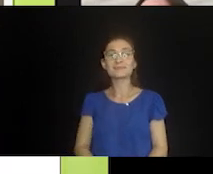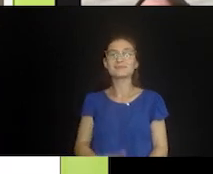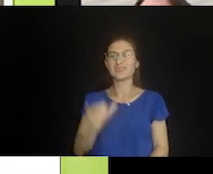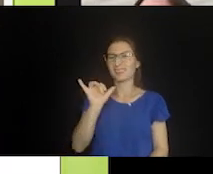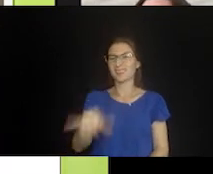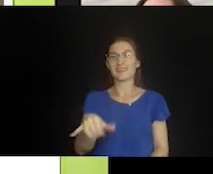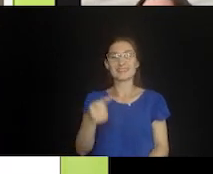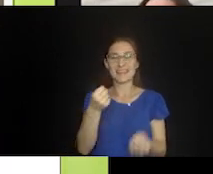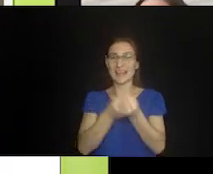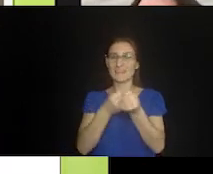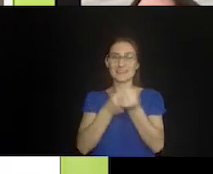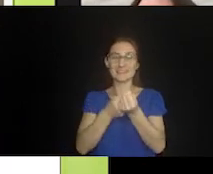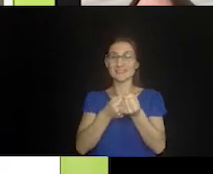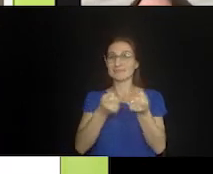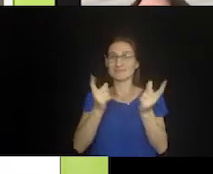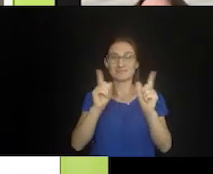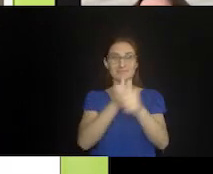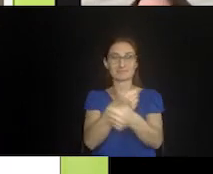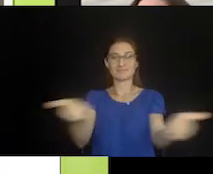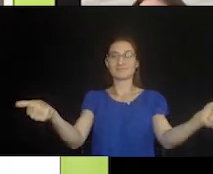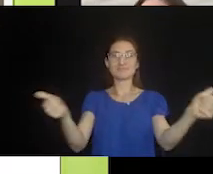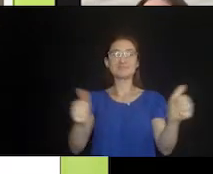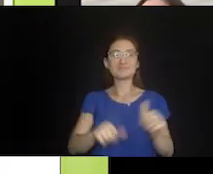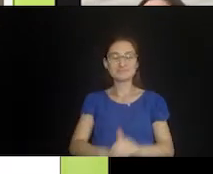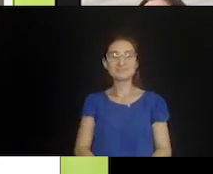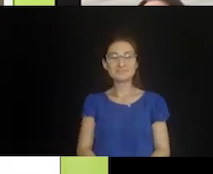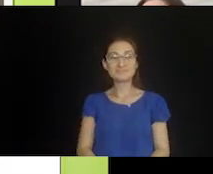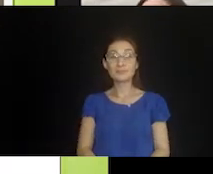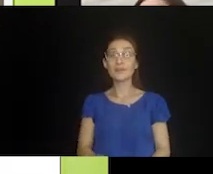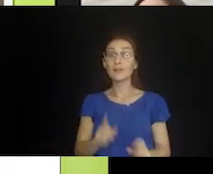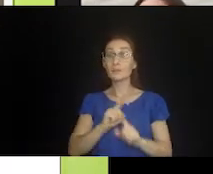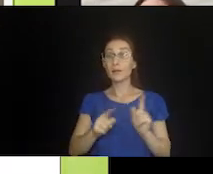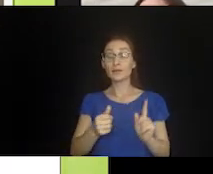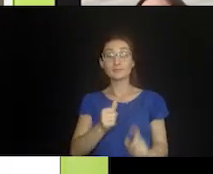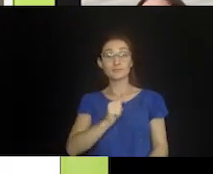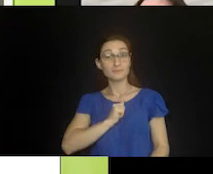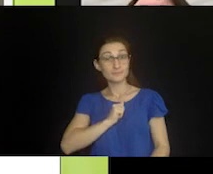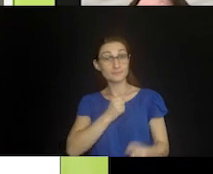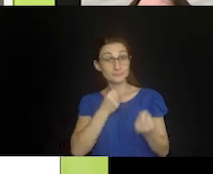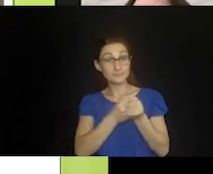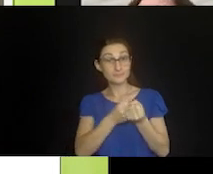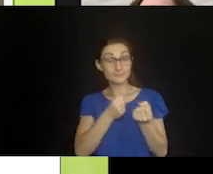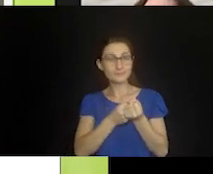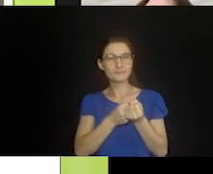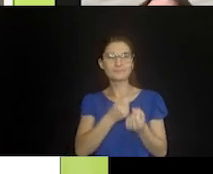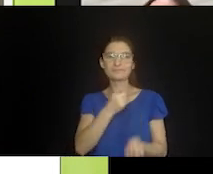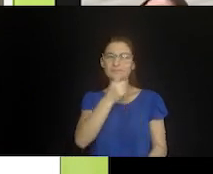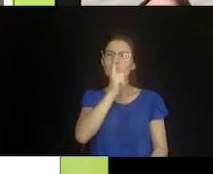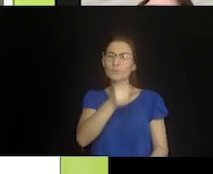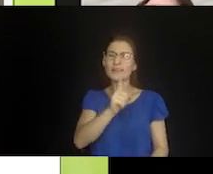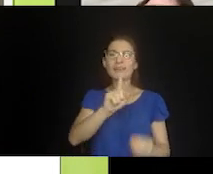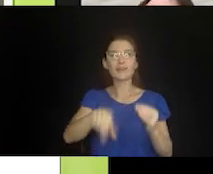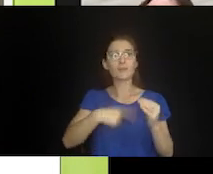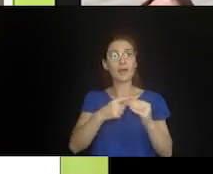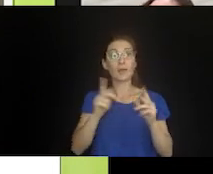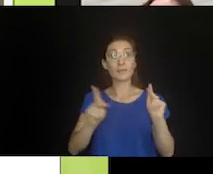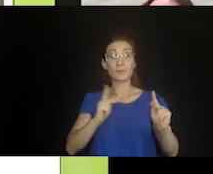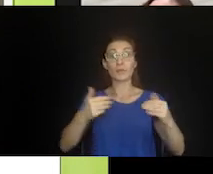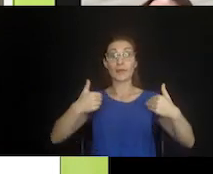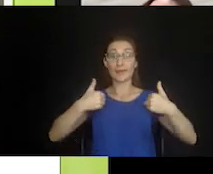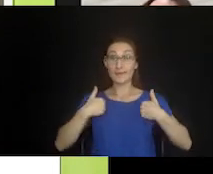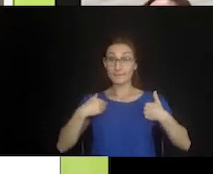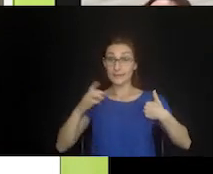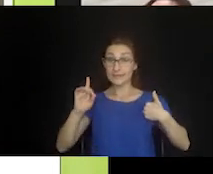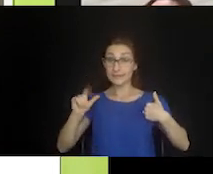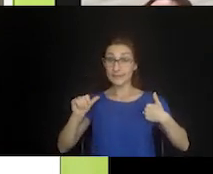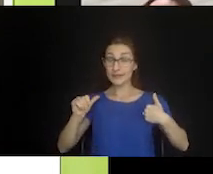can advocate. That's advocacy. Anyone can do advocacy, but self-advocacy really